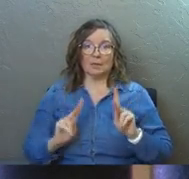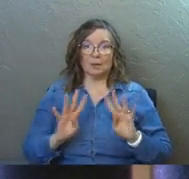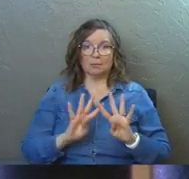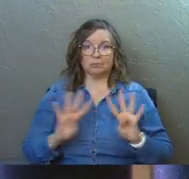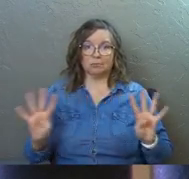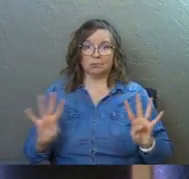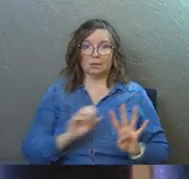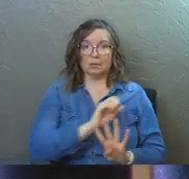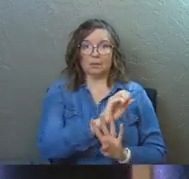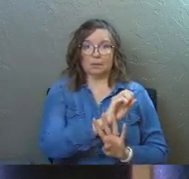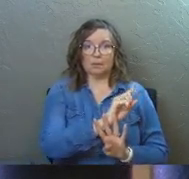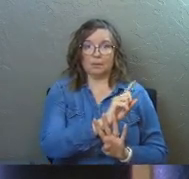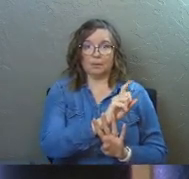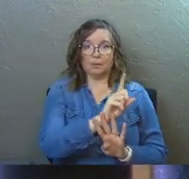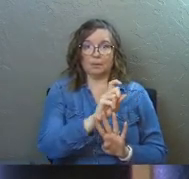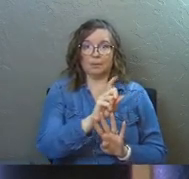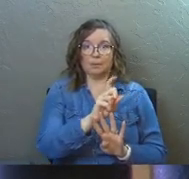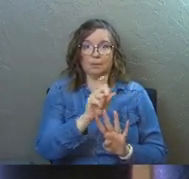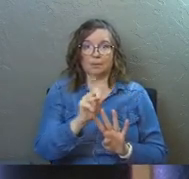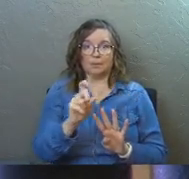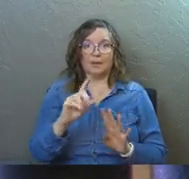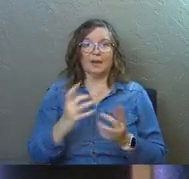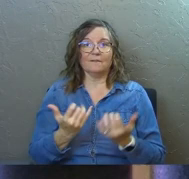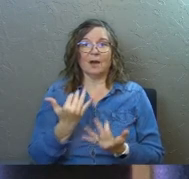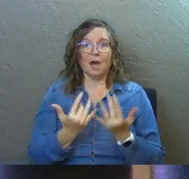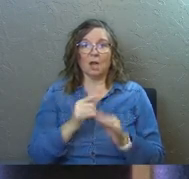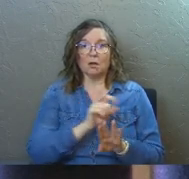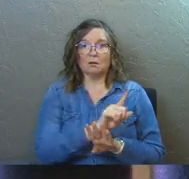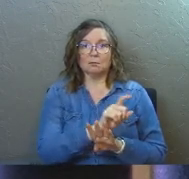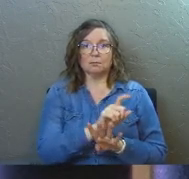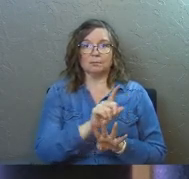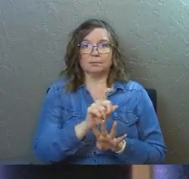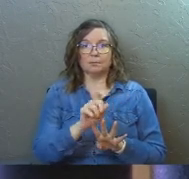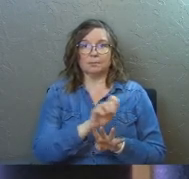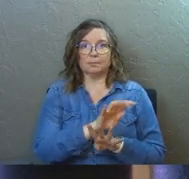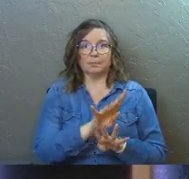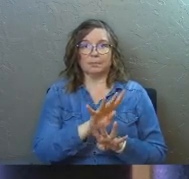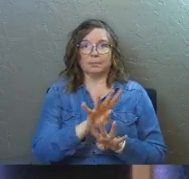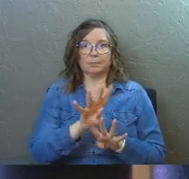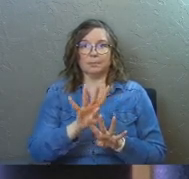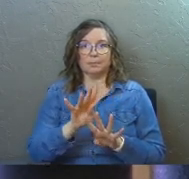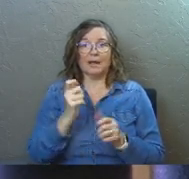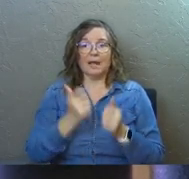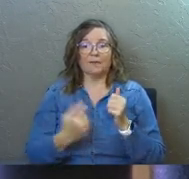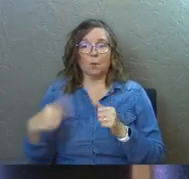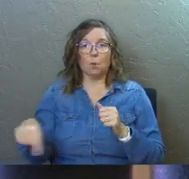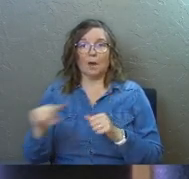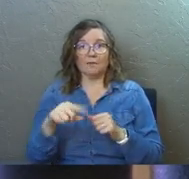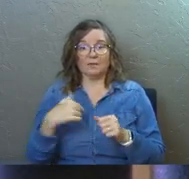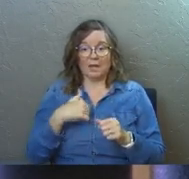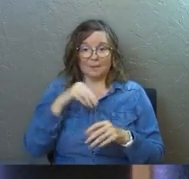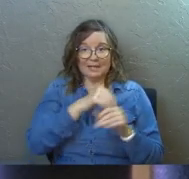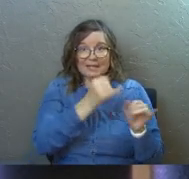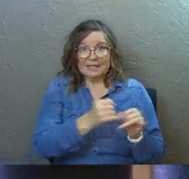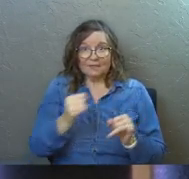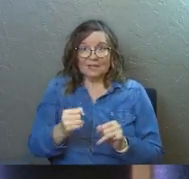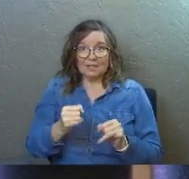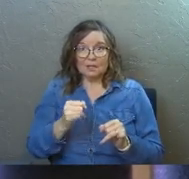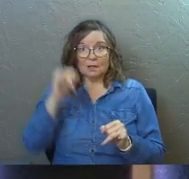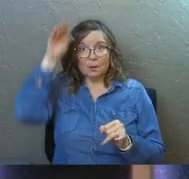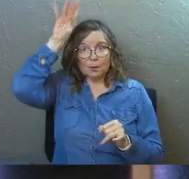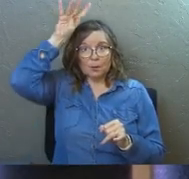the people there, it said that it was like a little tongue of fire appeared over their head. Every single one of them